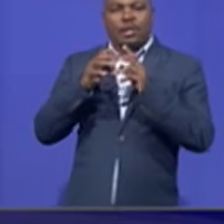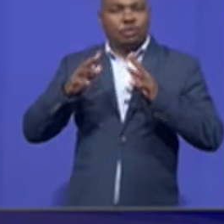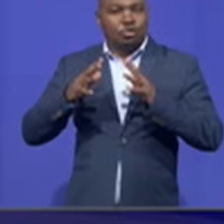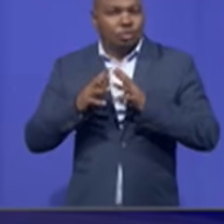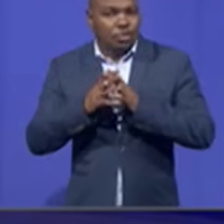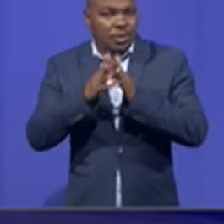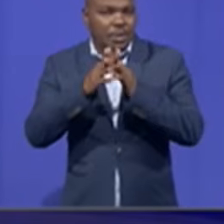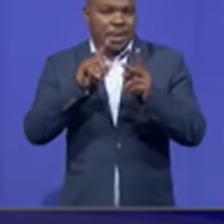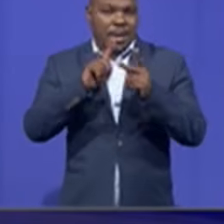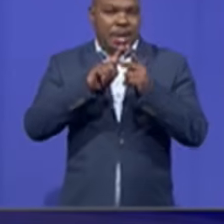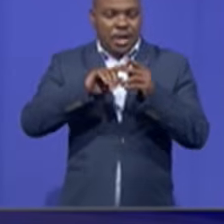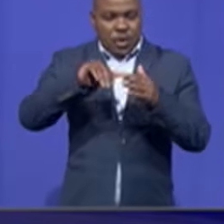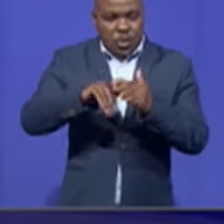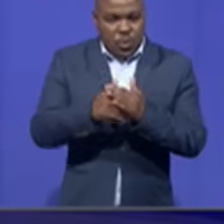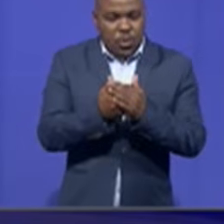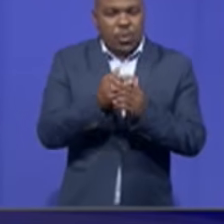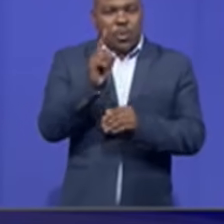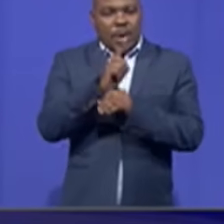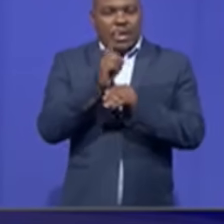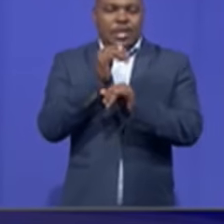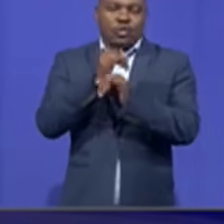as renewal of institutions.